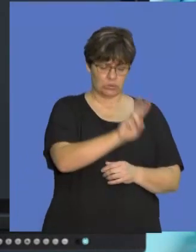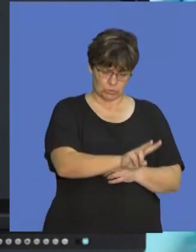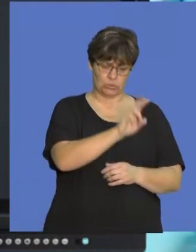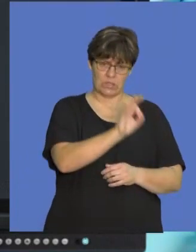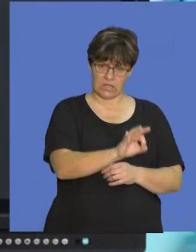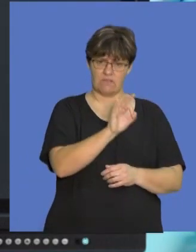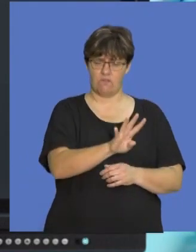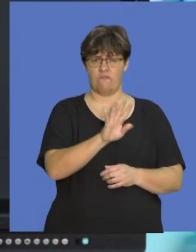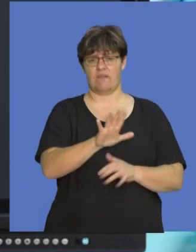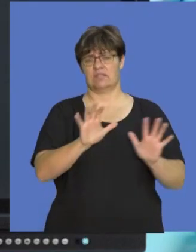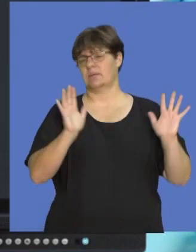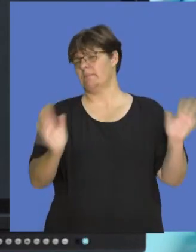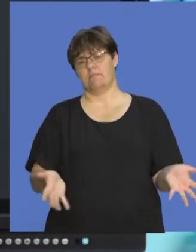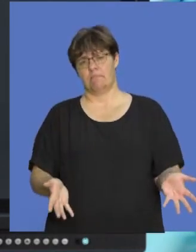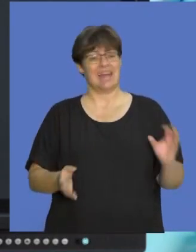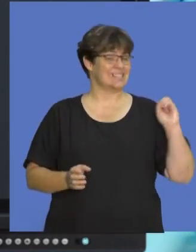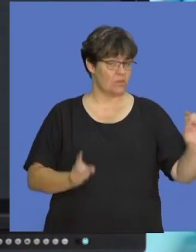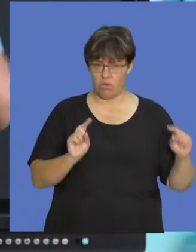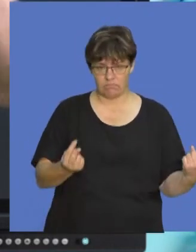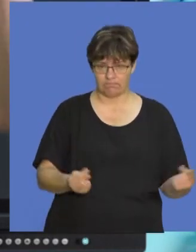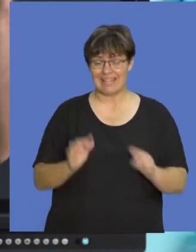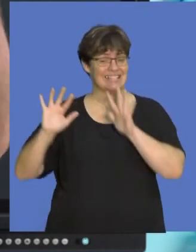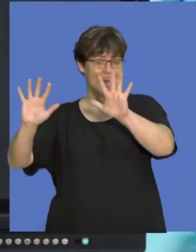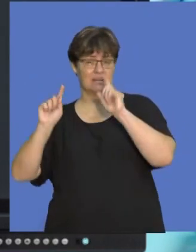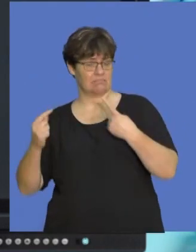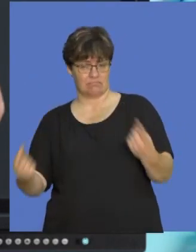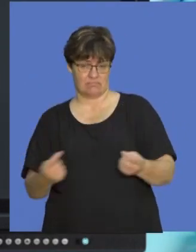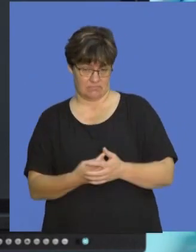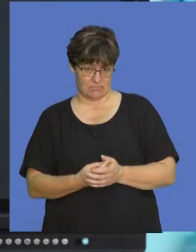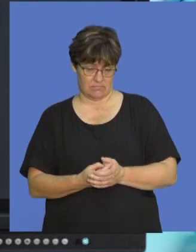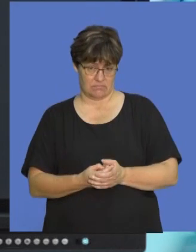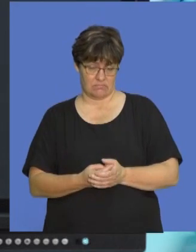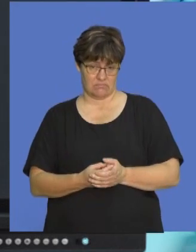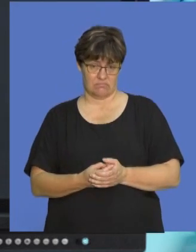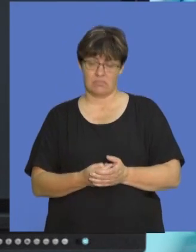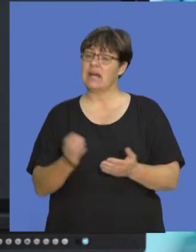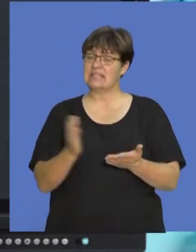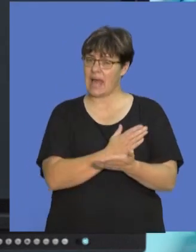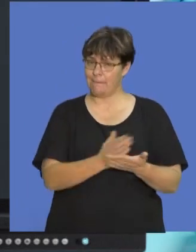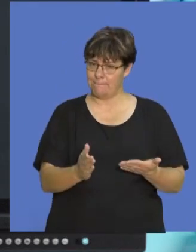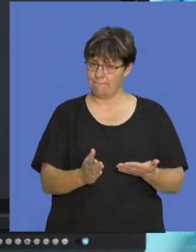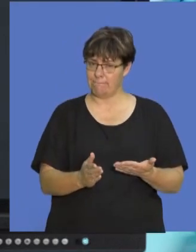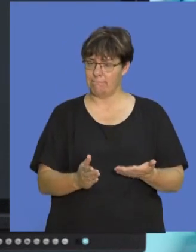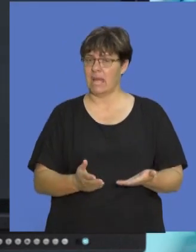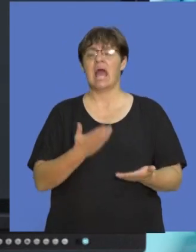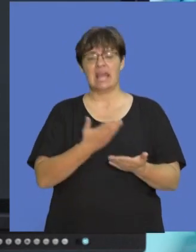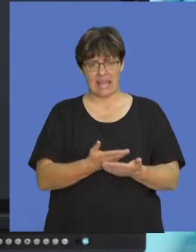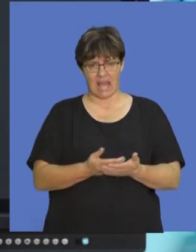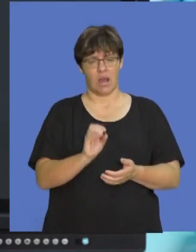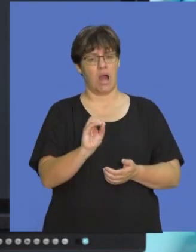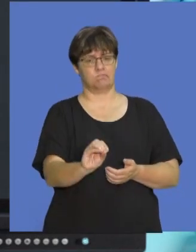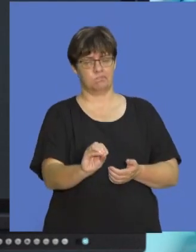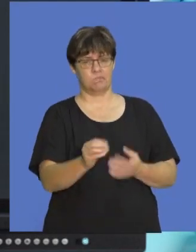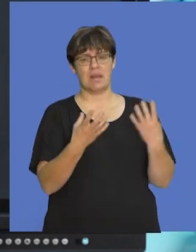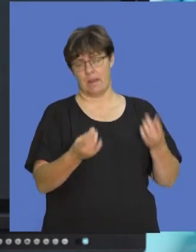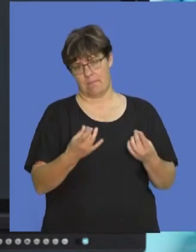3, 4, 5, and 6. Can't be 0, can't be 10. Now, there are die that are able to have those sort